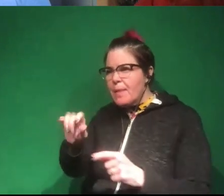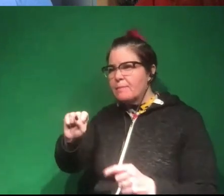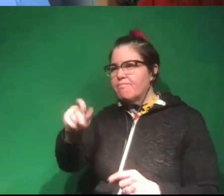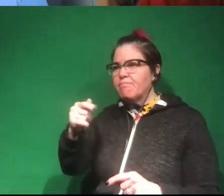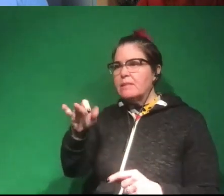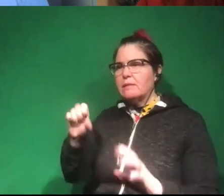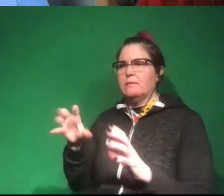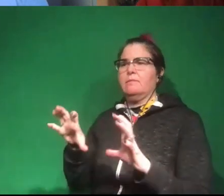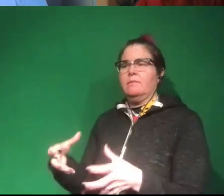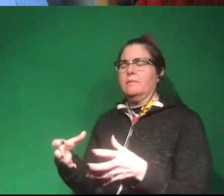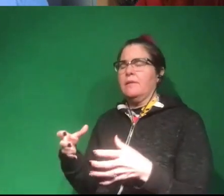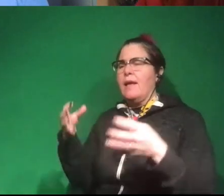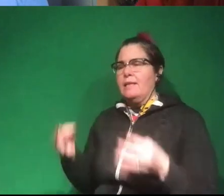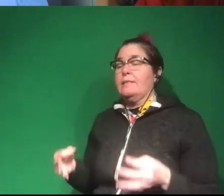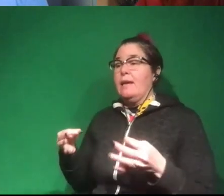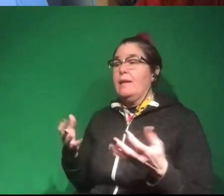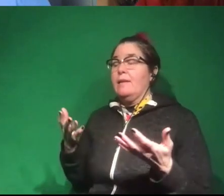then when I decided for my postdoc,